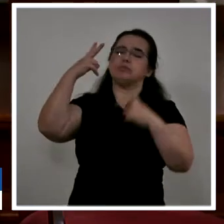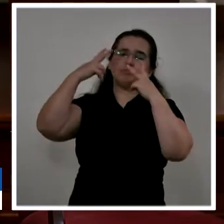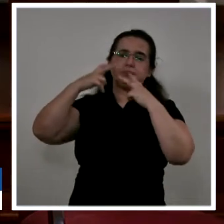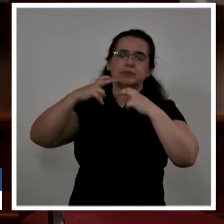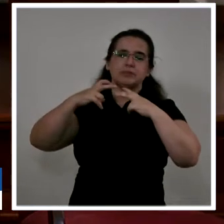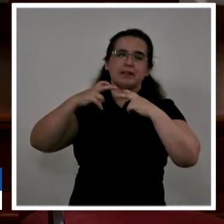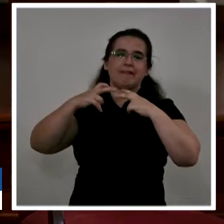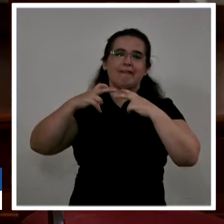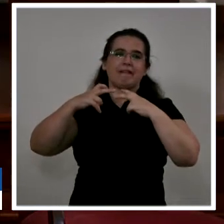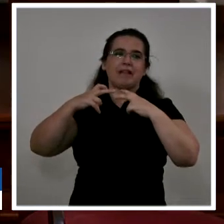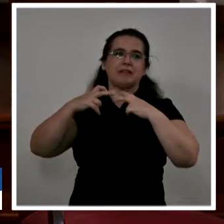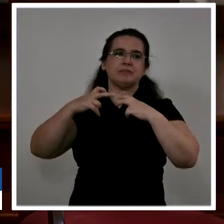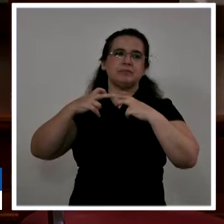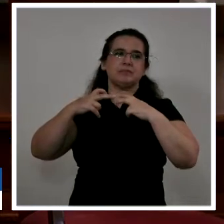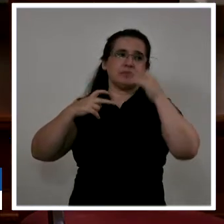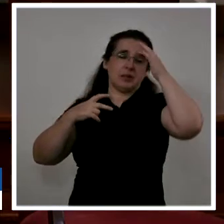andar,